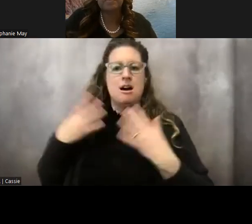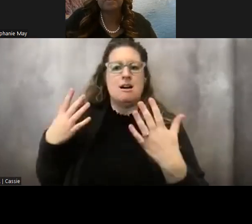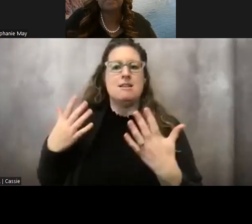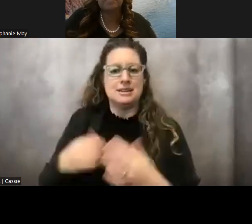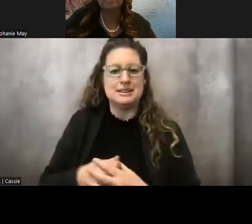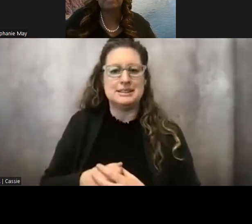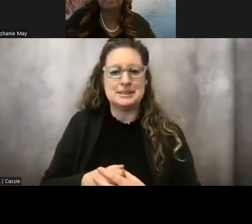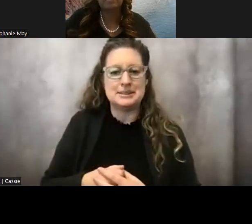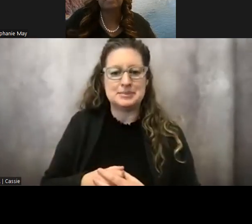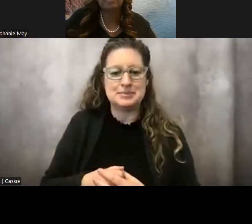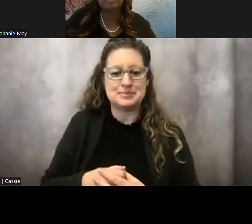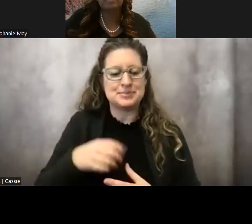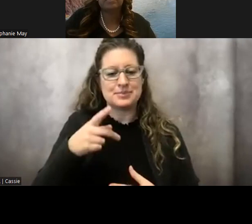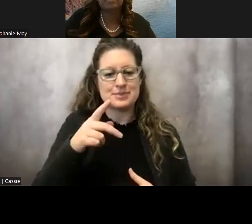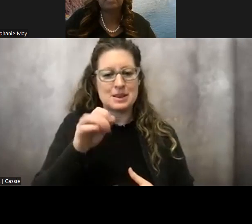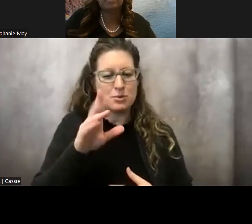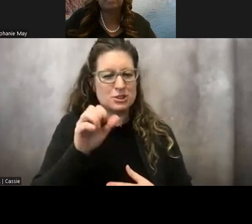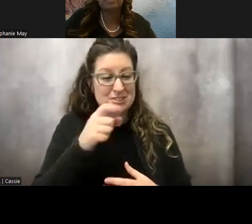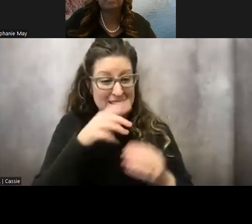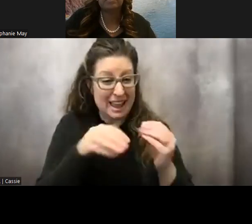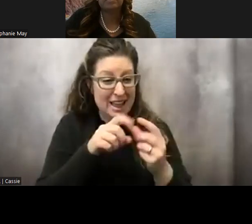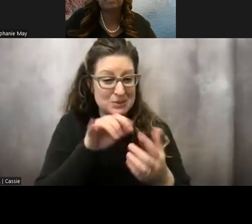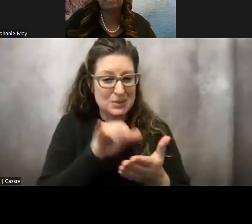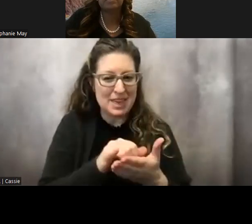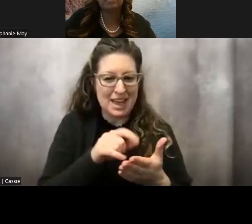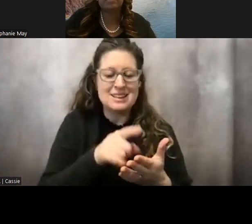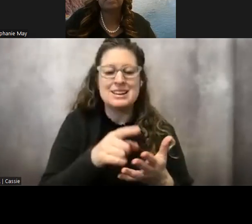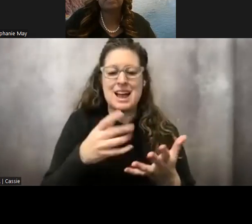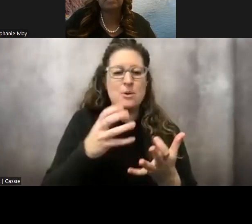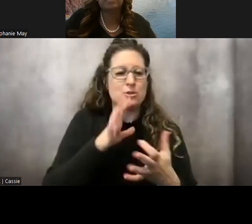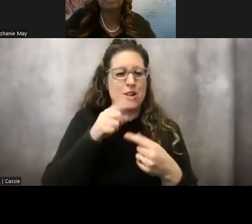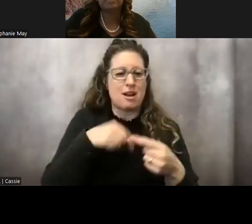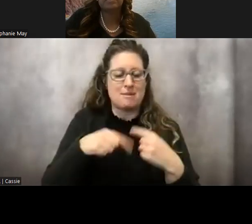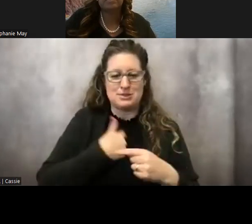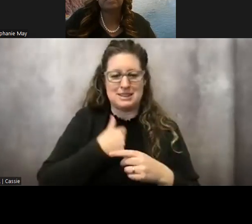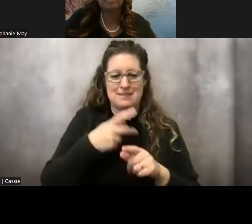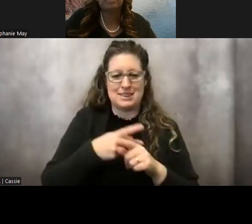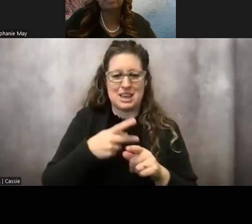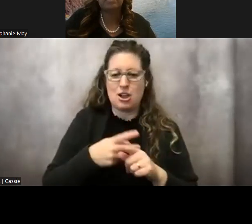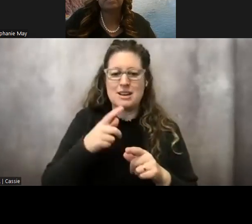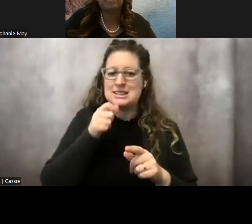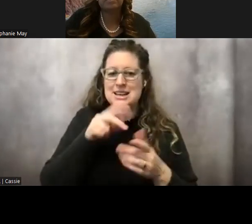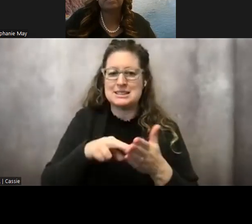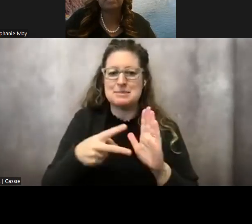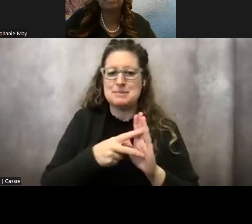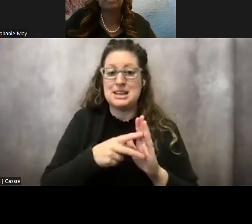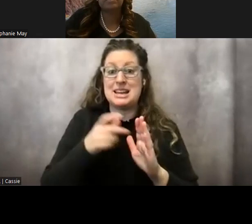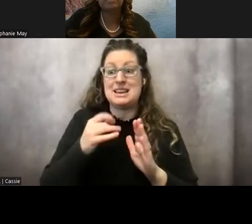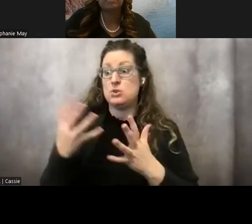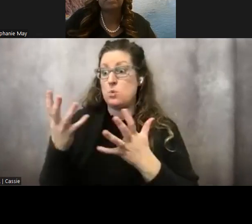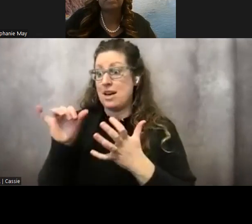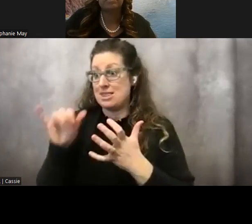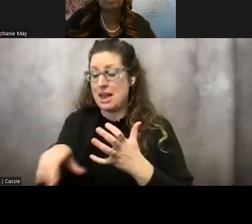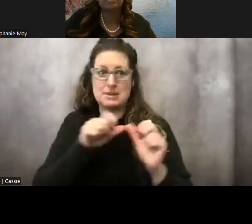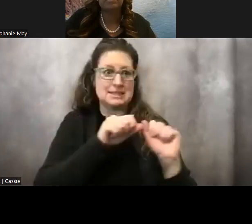talk about, self-care is not this either or. It's not, oh, if we say self-care, then, we don't have to do